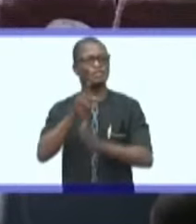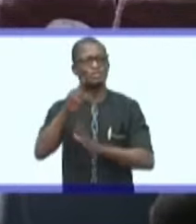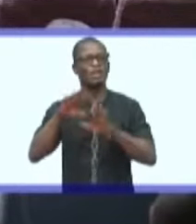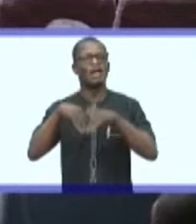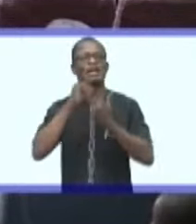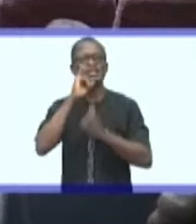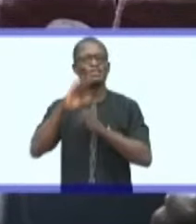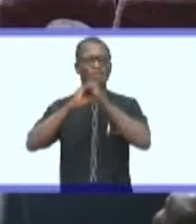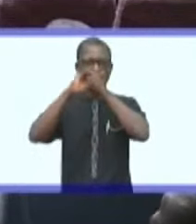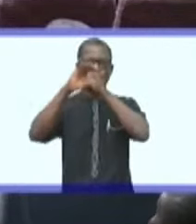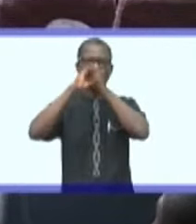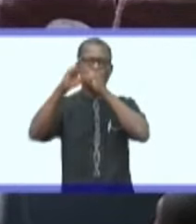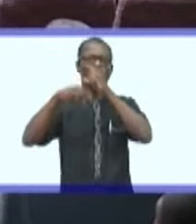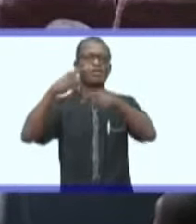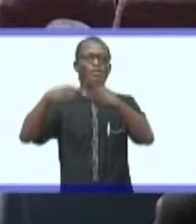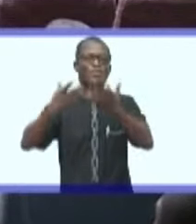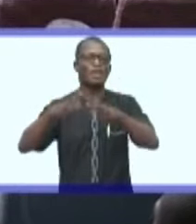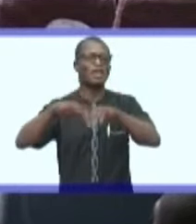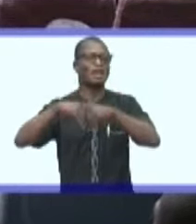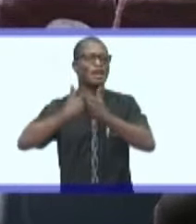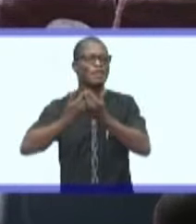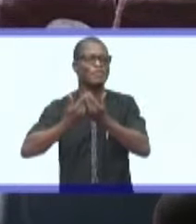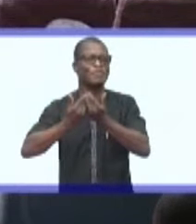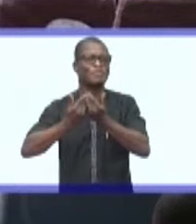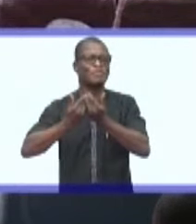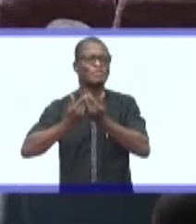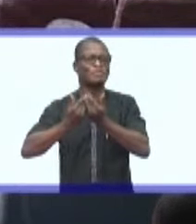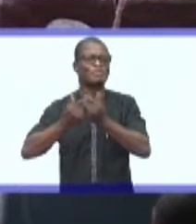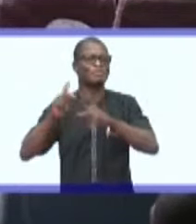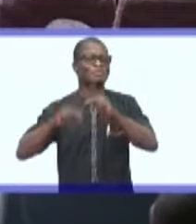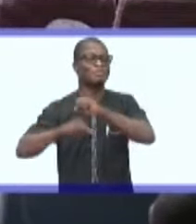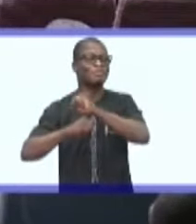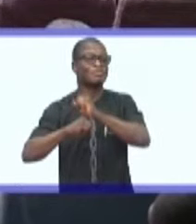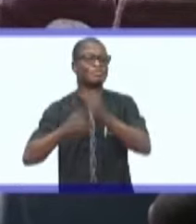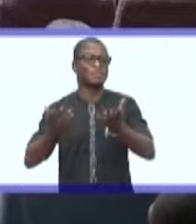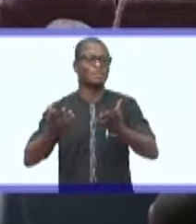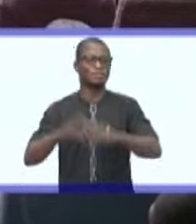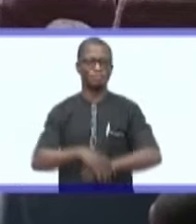campaign going? I have things looking up for you and your opinion supporters.